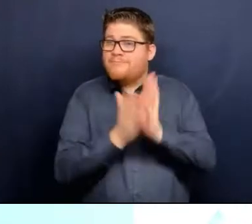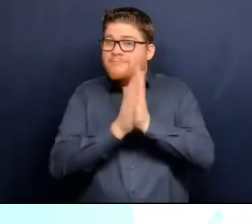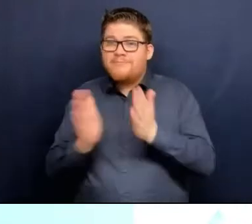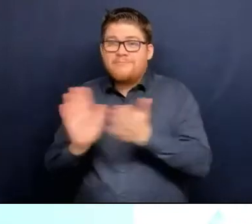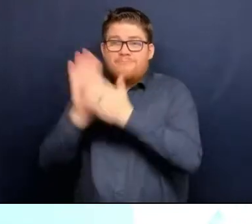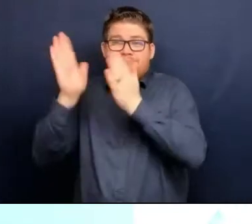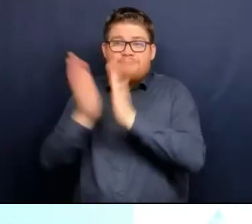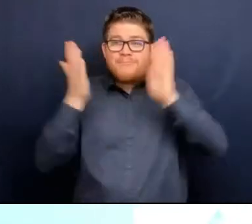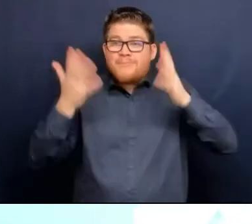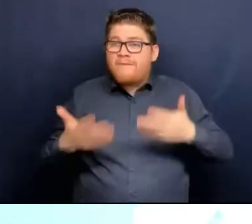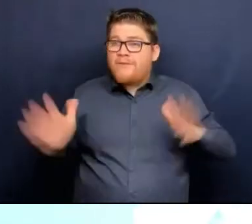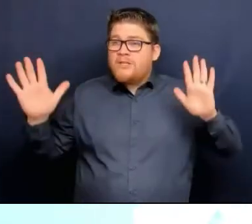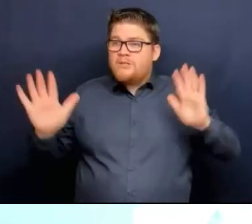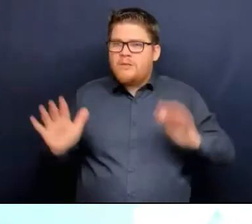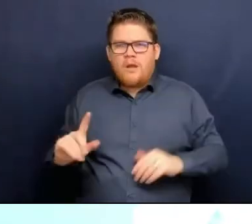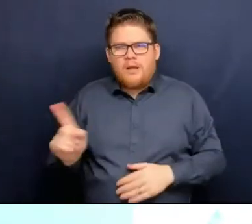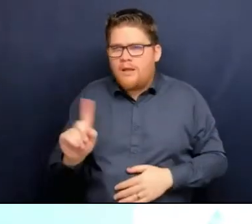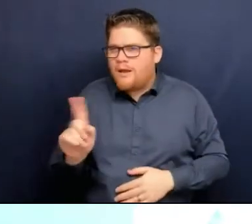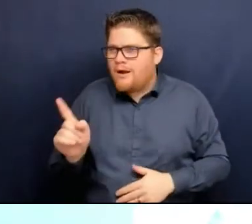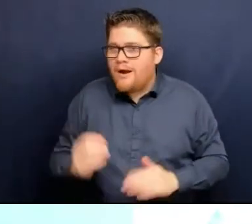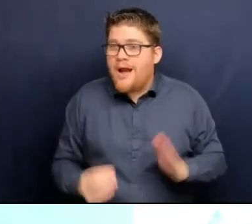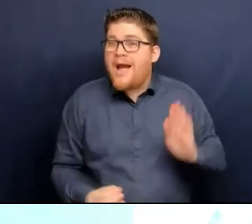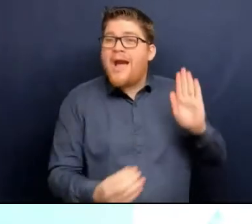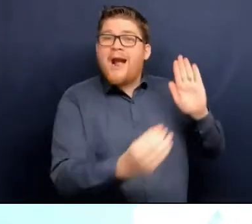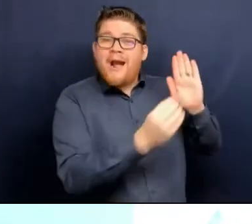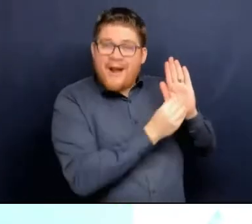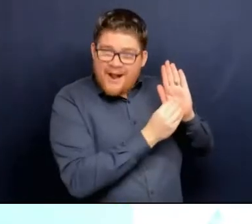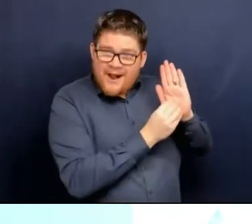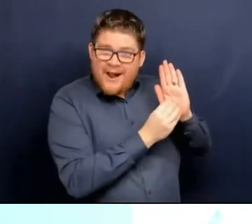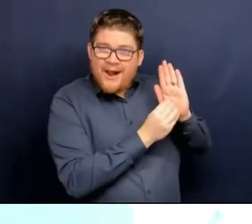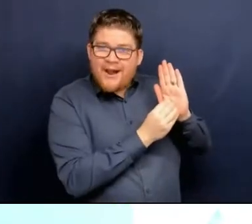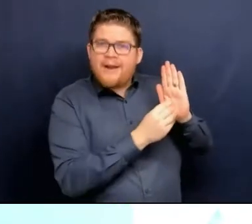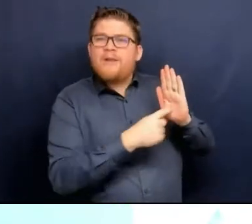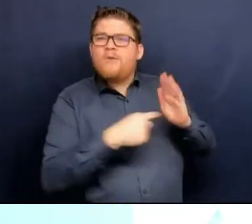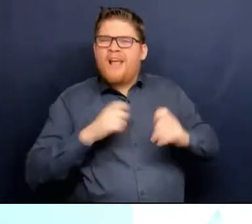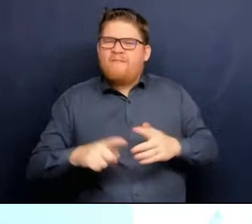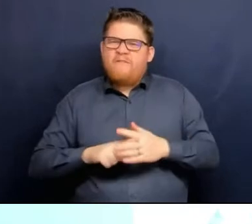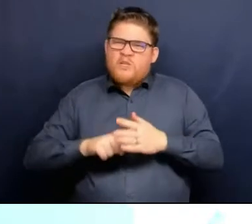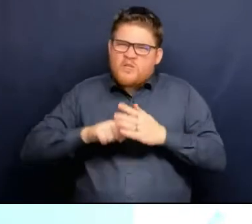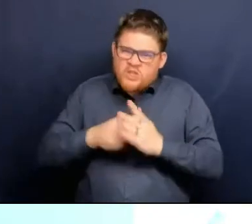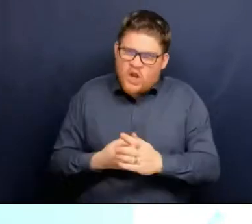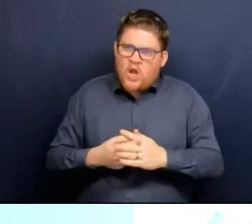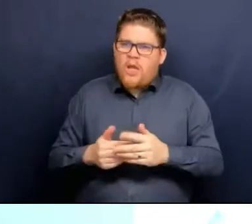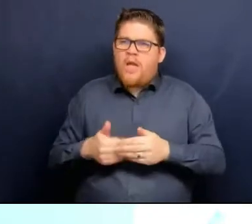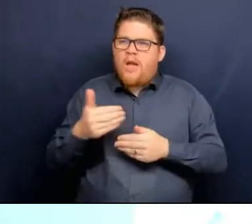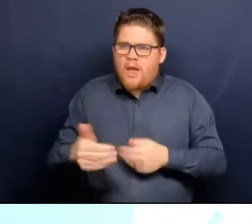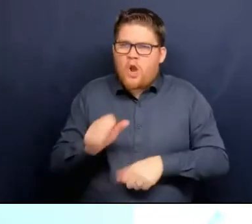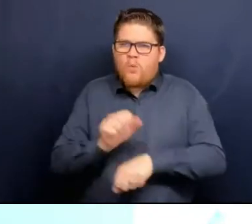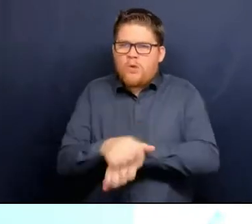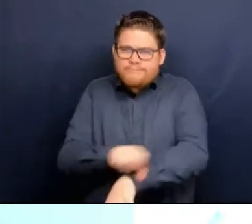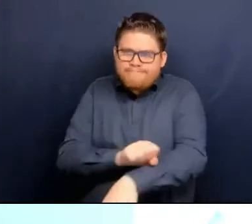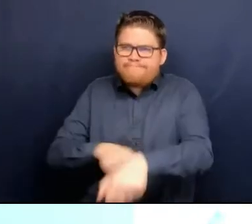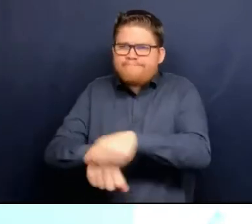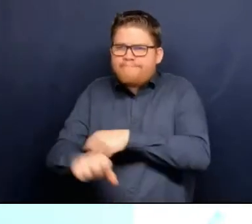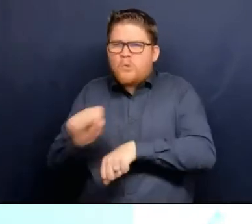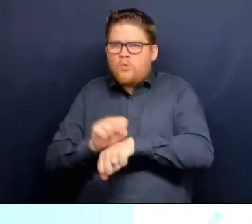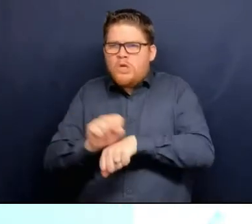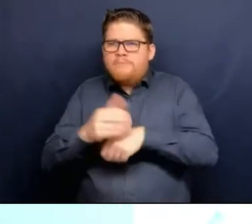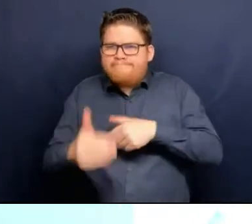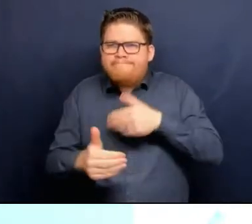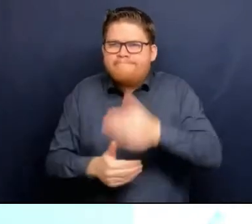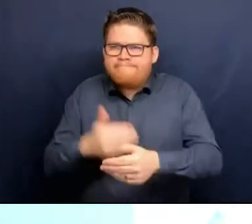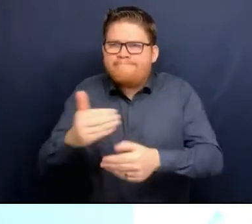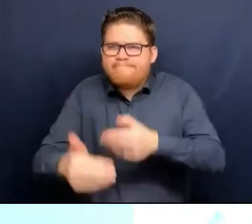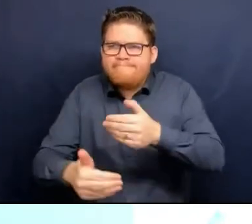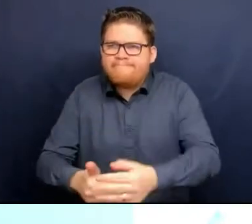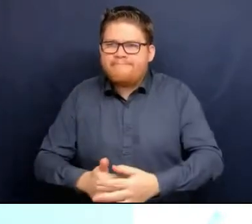tuning in today and learning about the Declaration Act and the UN Declaration on the Rights of Indigenous Peoples, I'll hope they'll reflect on the benefits of